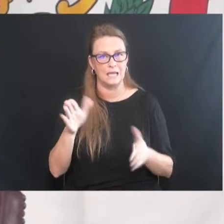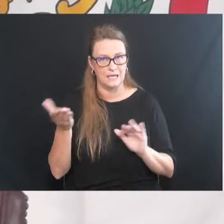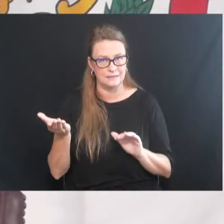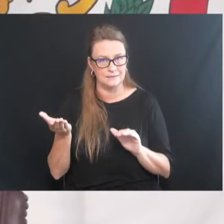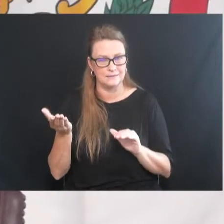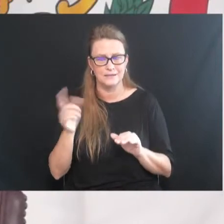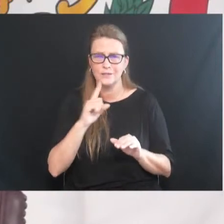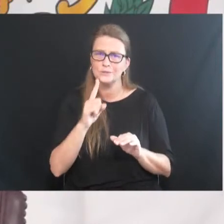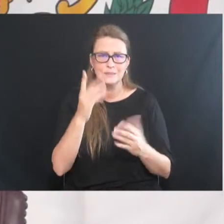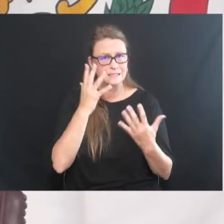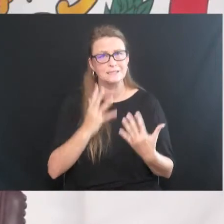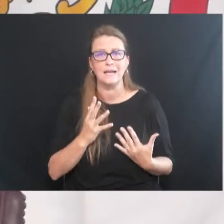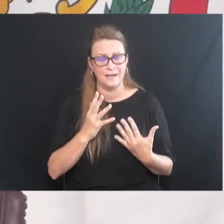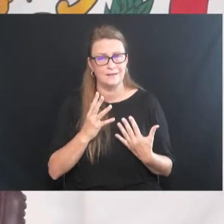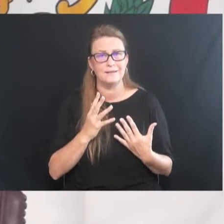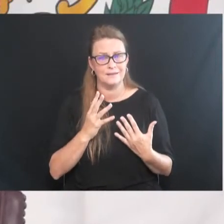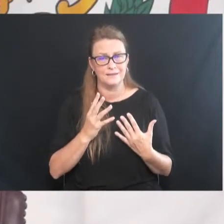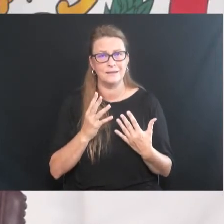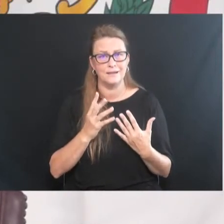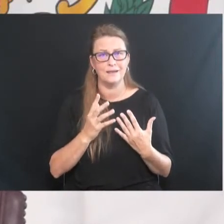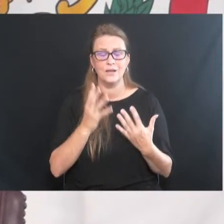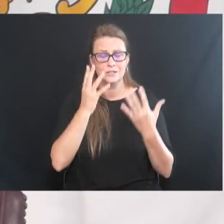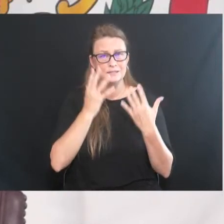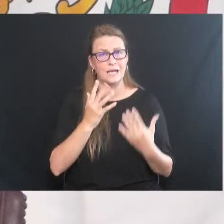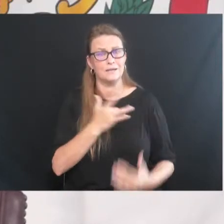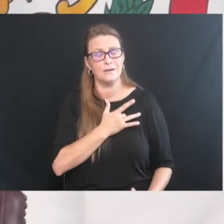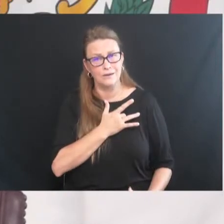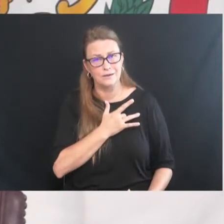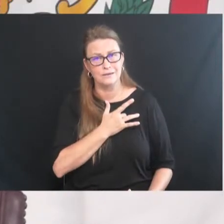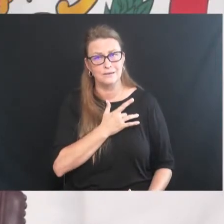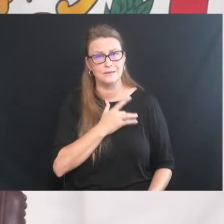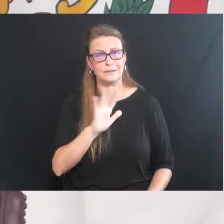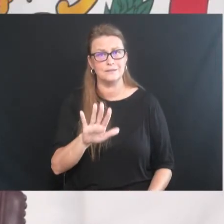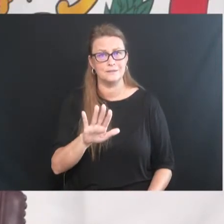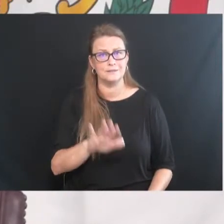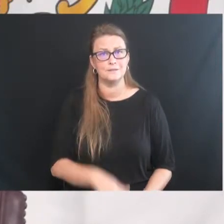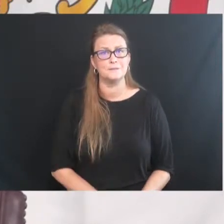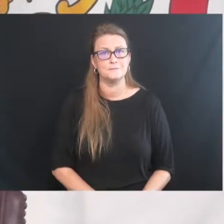shame. And it really hits home.